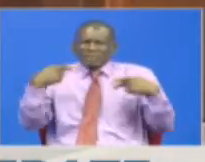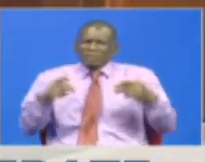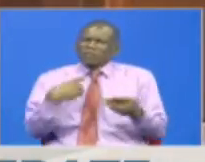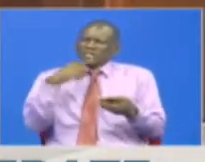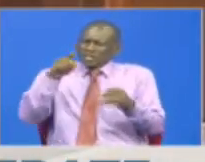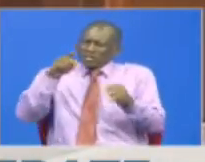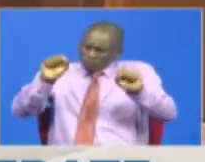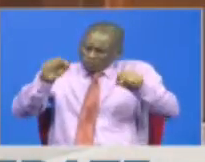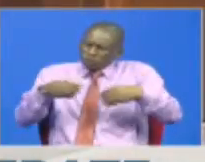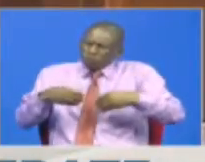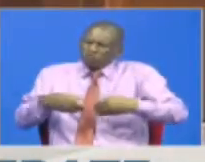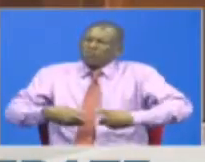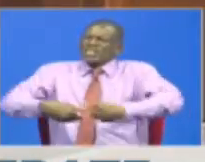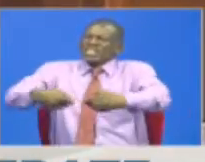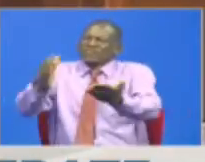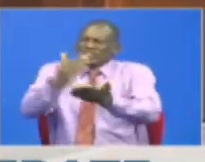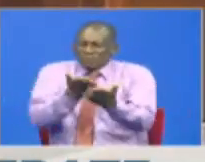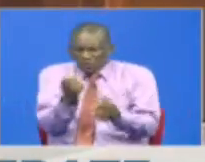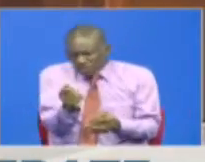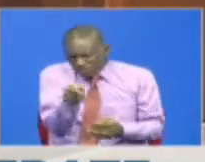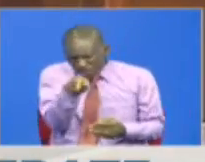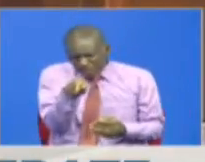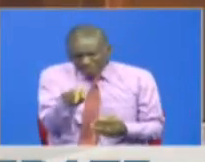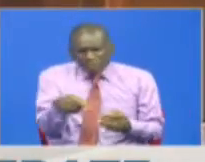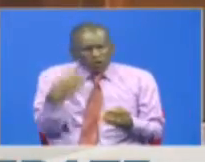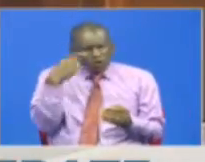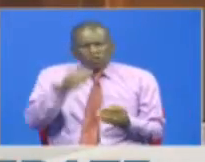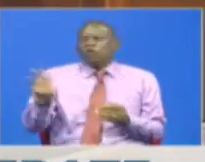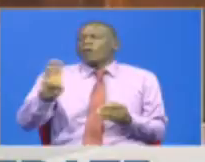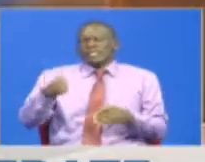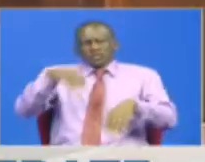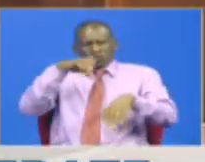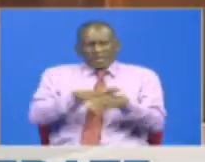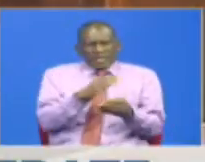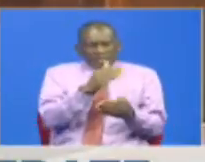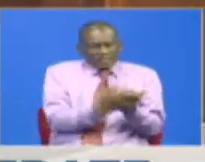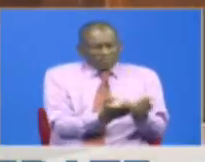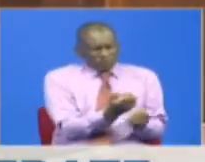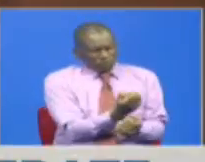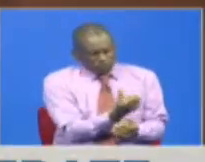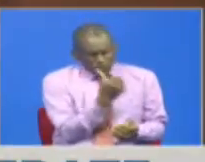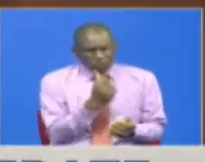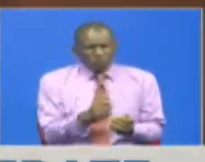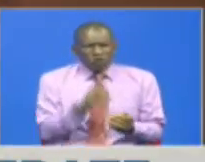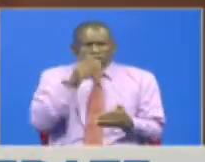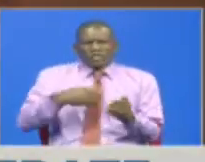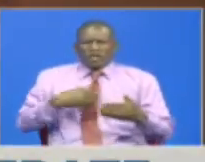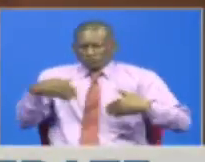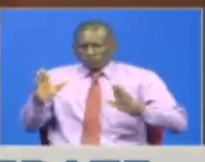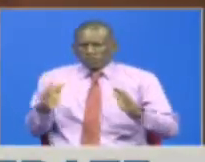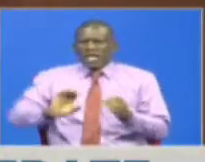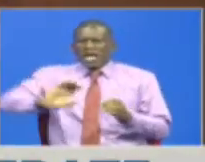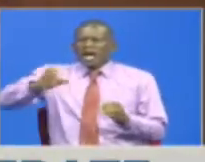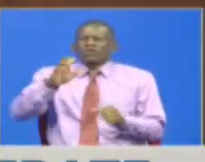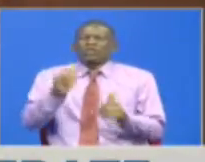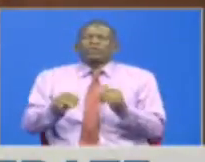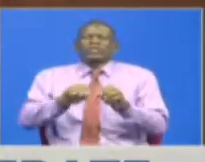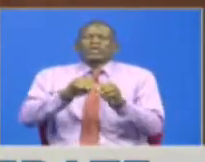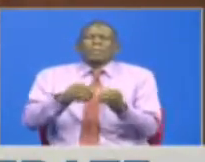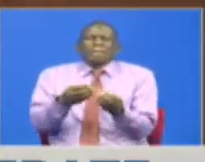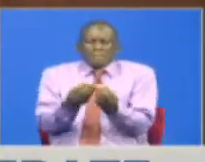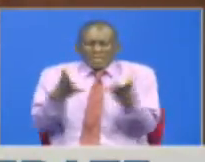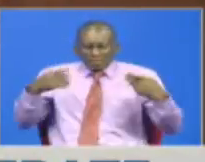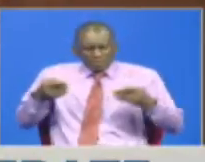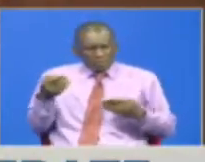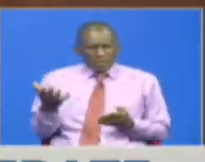lose a little of that money for Wajir to gain a bit of what they have lost. The counties that are populous